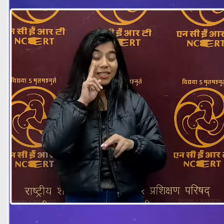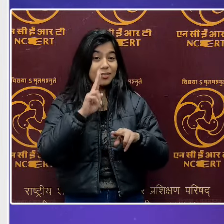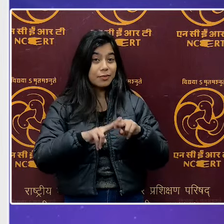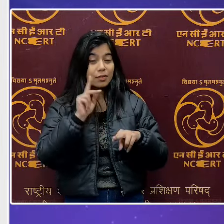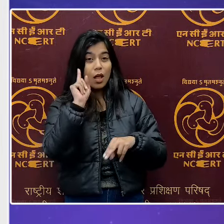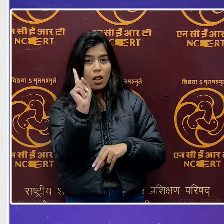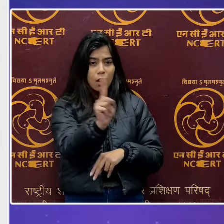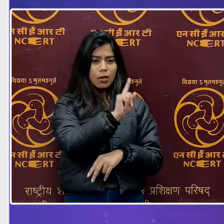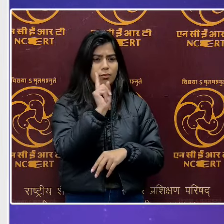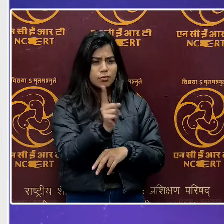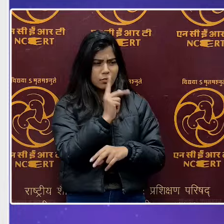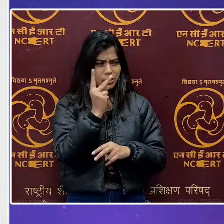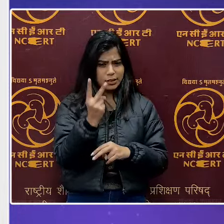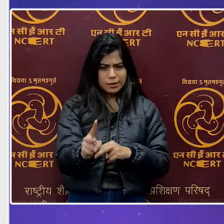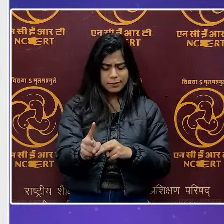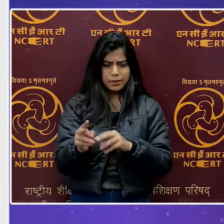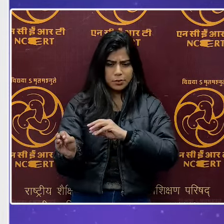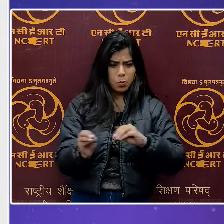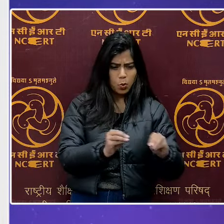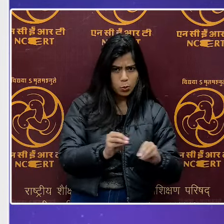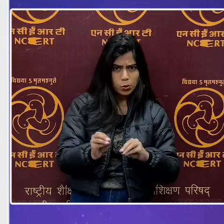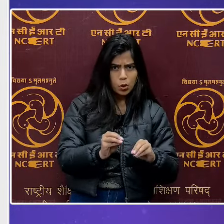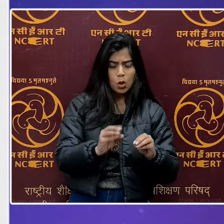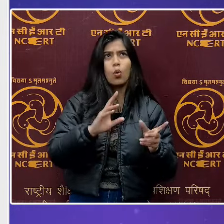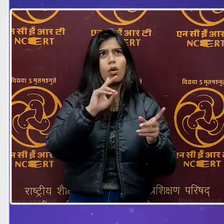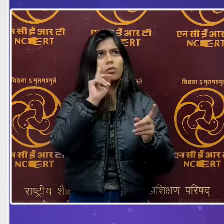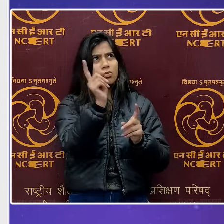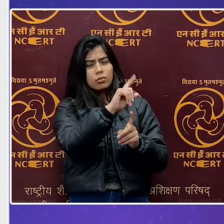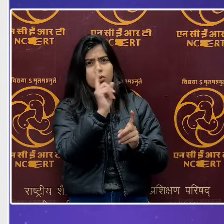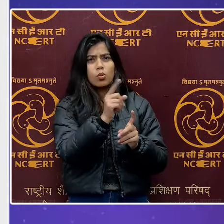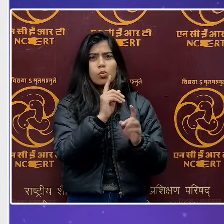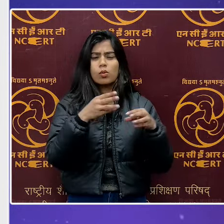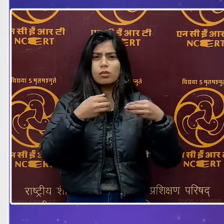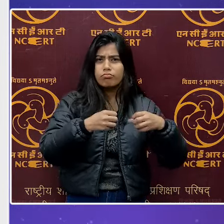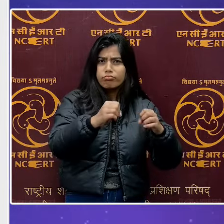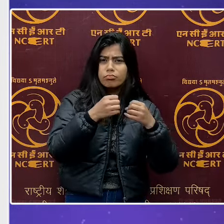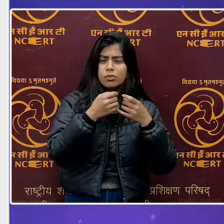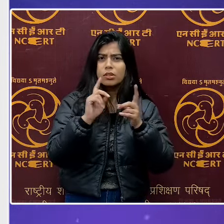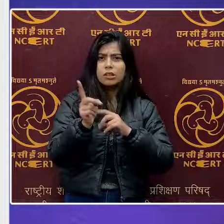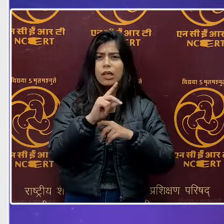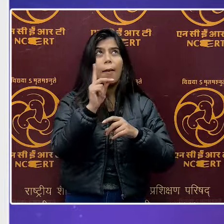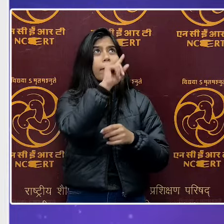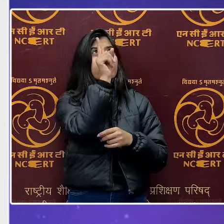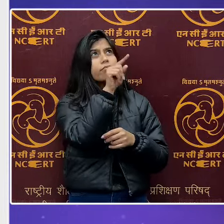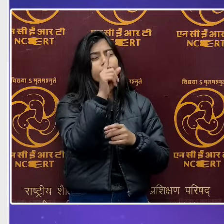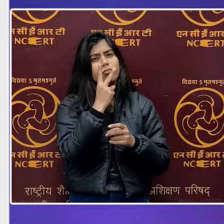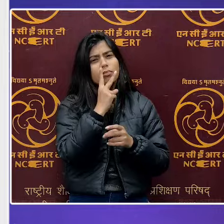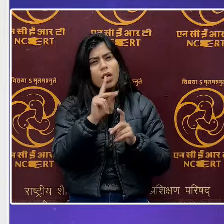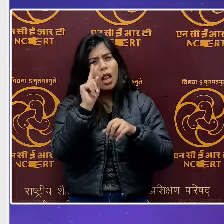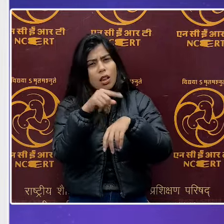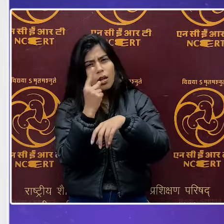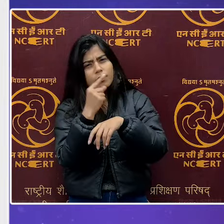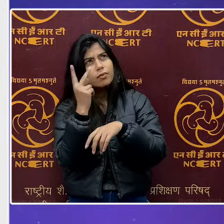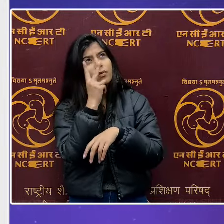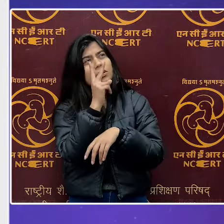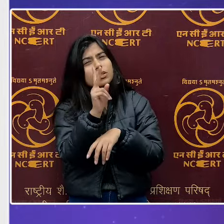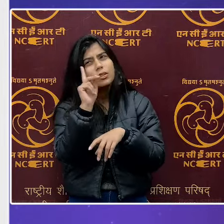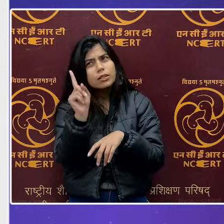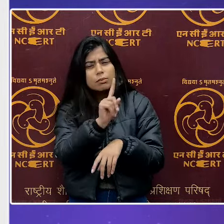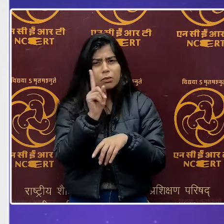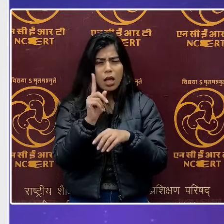the difference between the motion of a swing and the motion of the blades of a fan? Motion of the blades of a fan are also